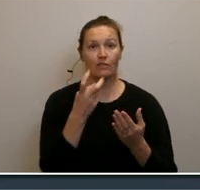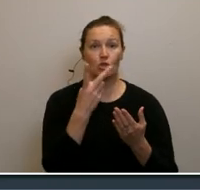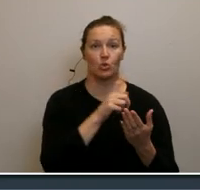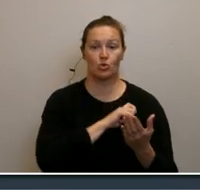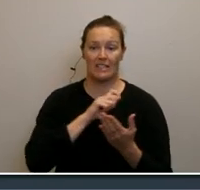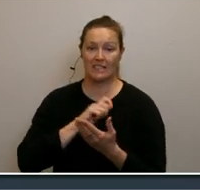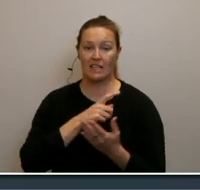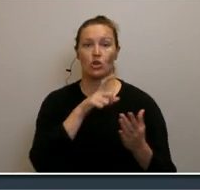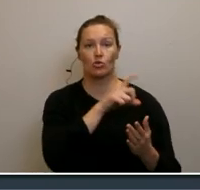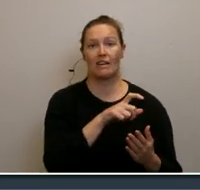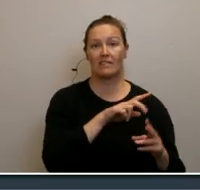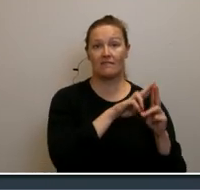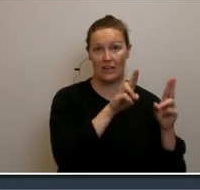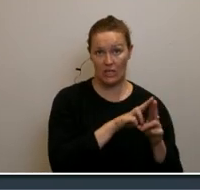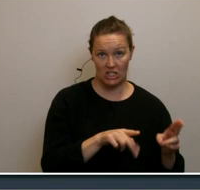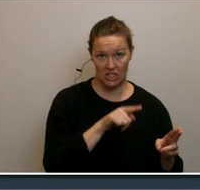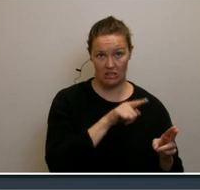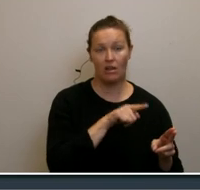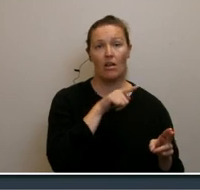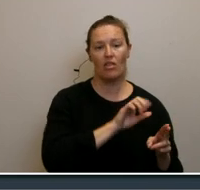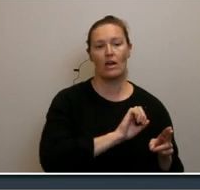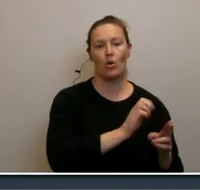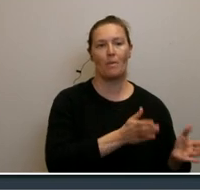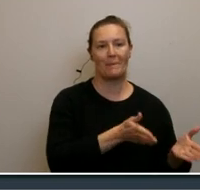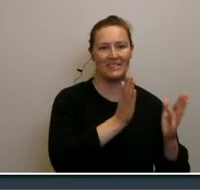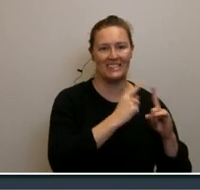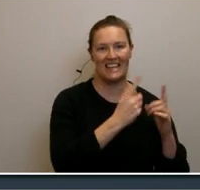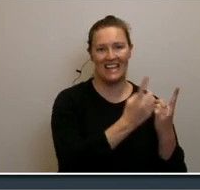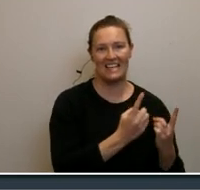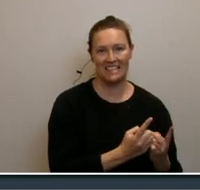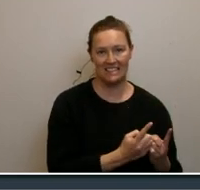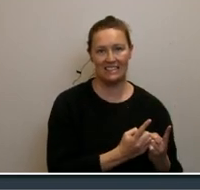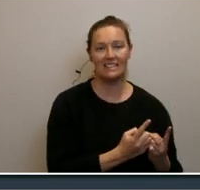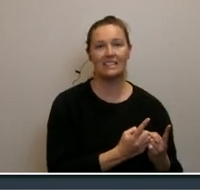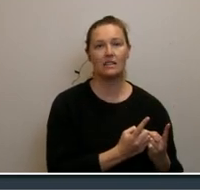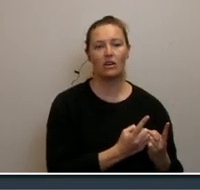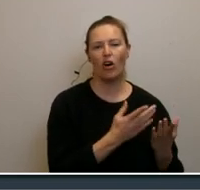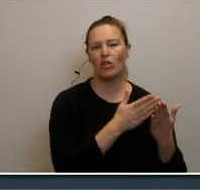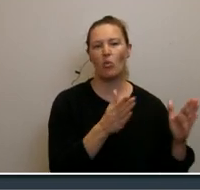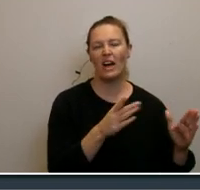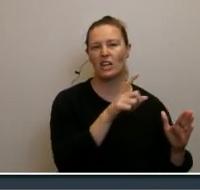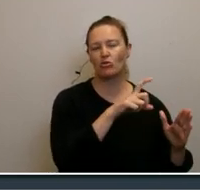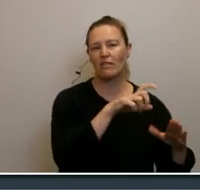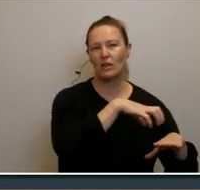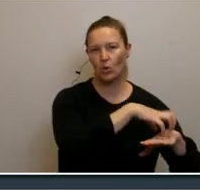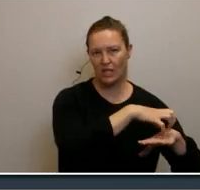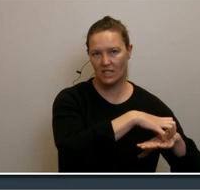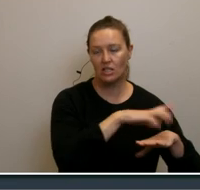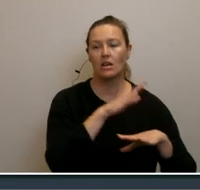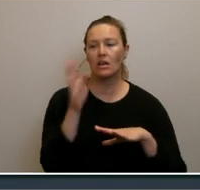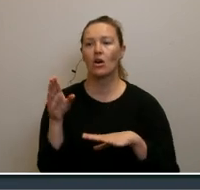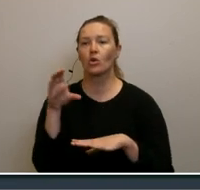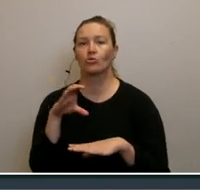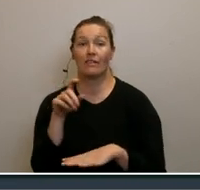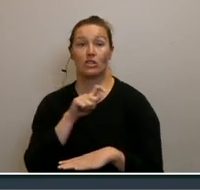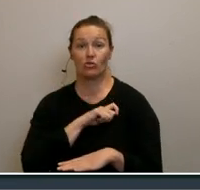Cranford Foundation, which sits there and owns the buildings and the assets of the wider Cranford organisation. And then the